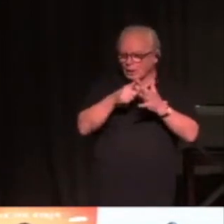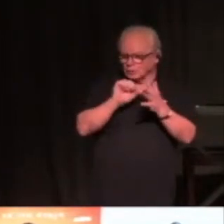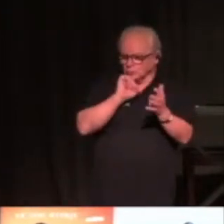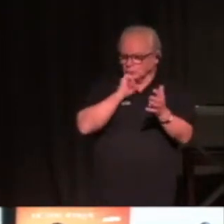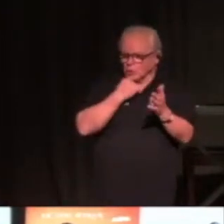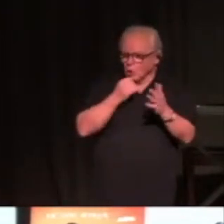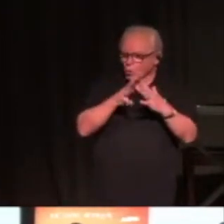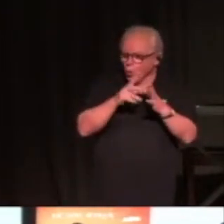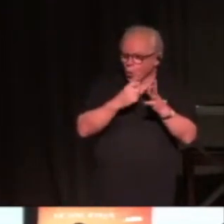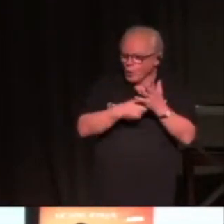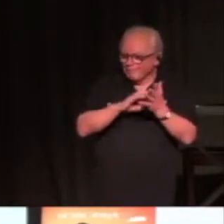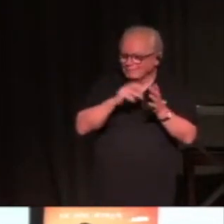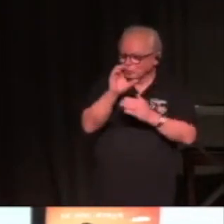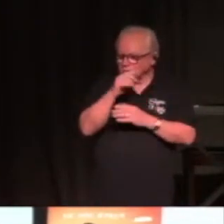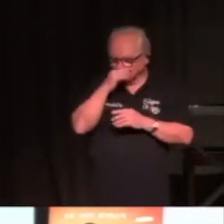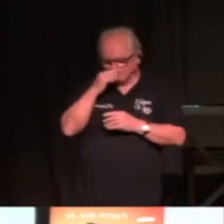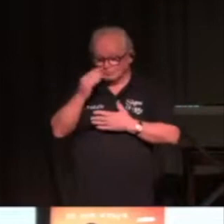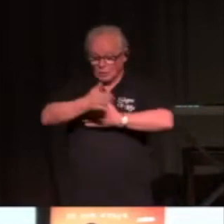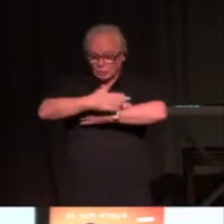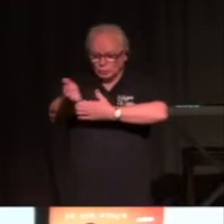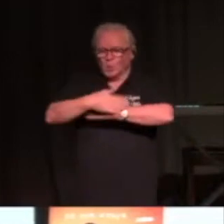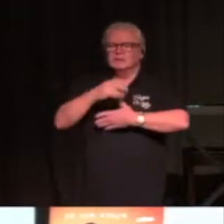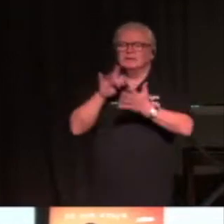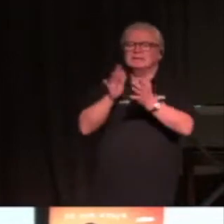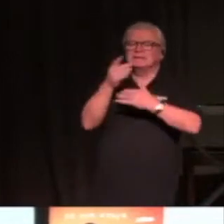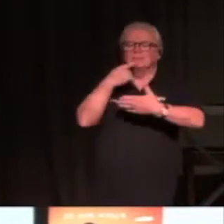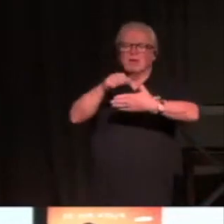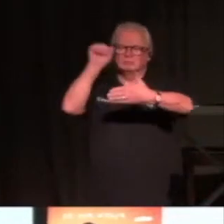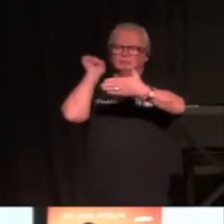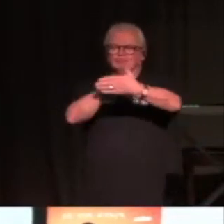I stand at the door and I knock. And I'm saying,